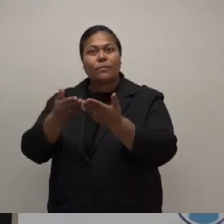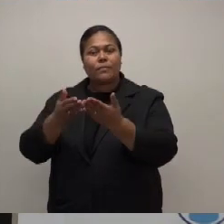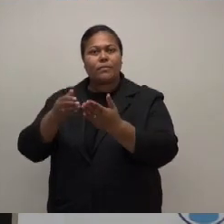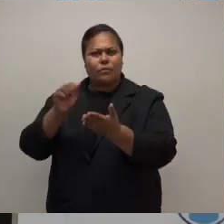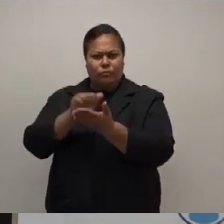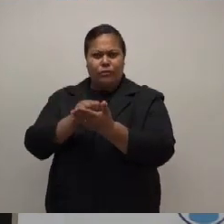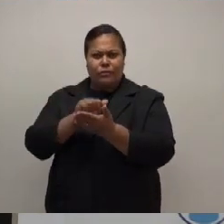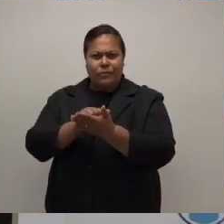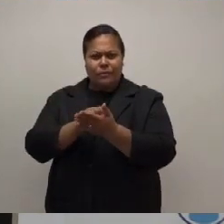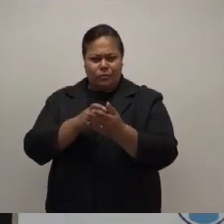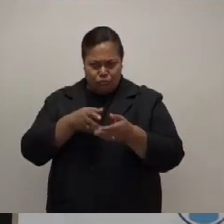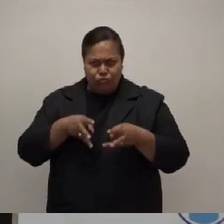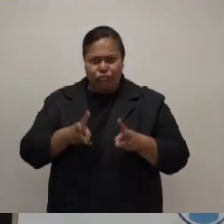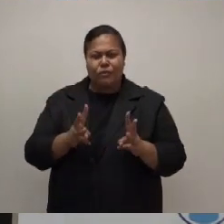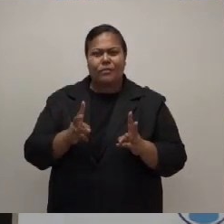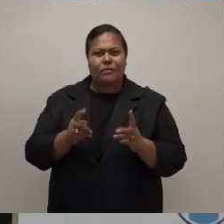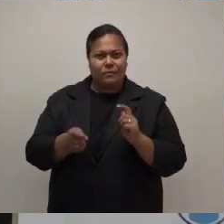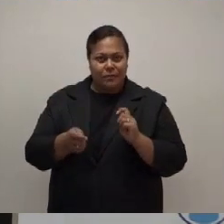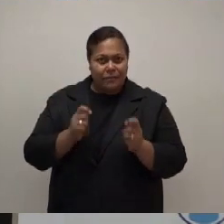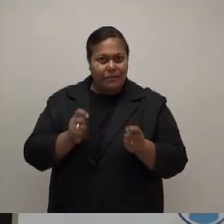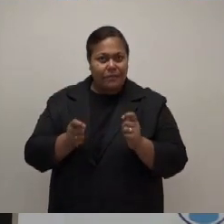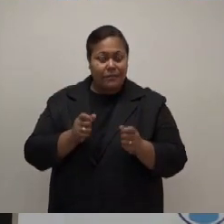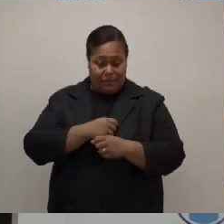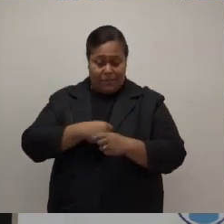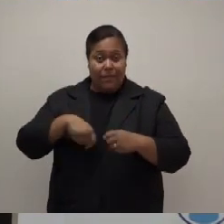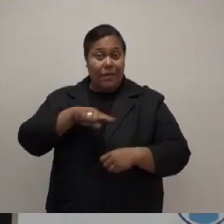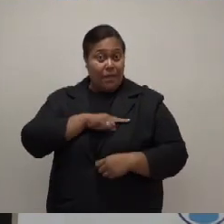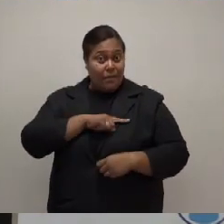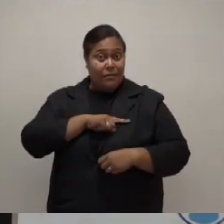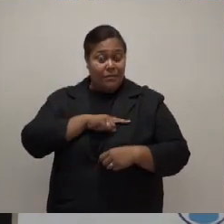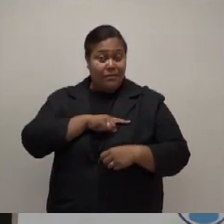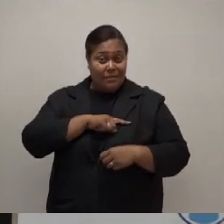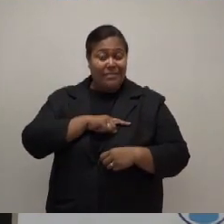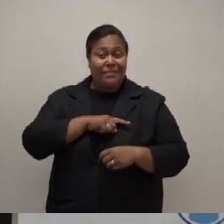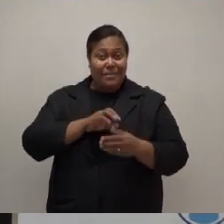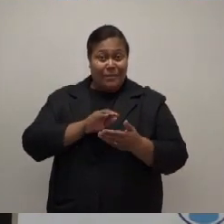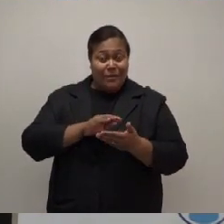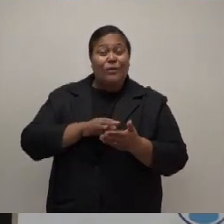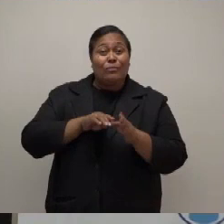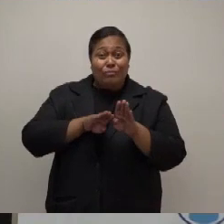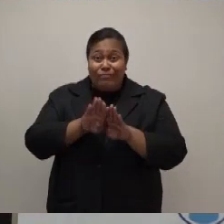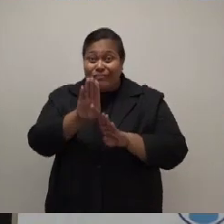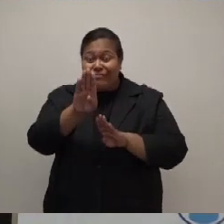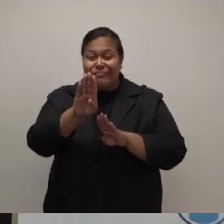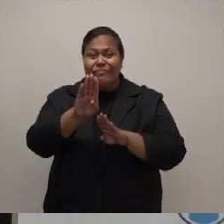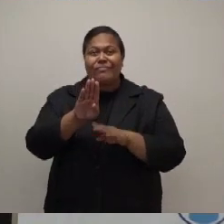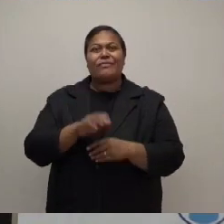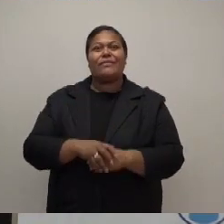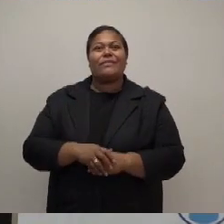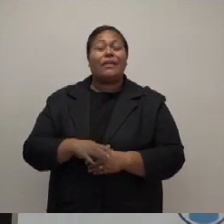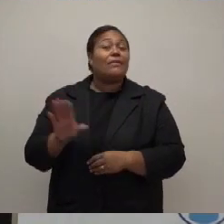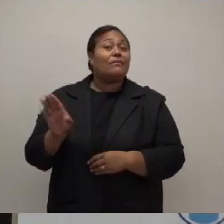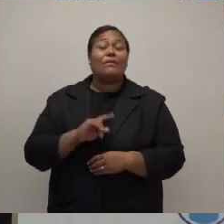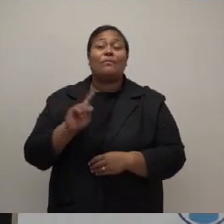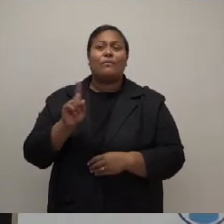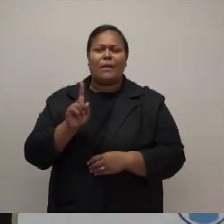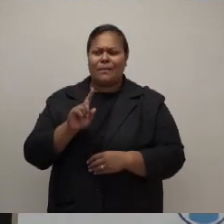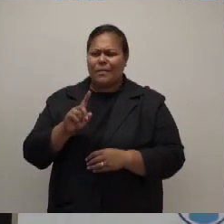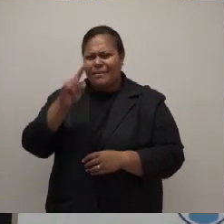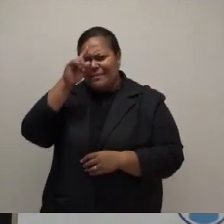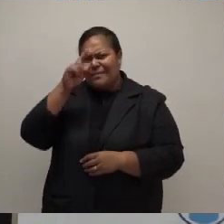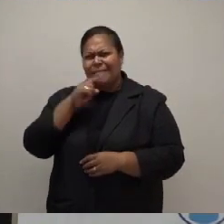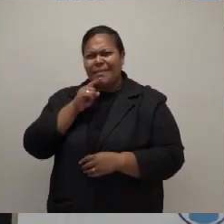testing. Our progress has come despite contending with patients who went for